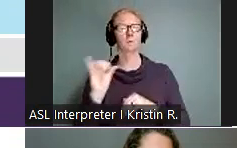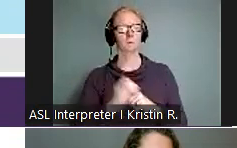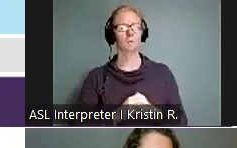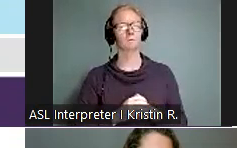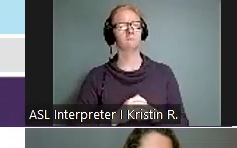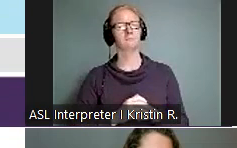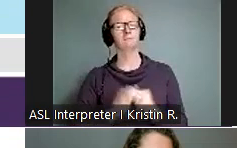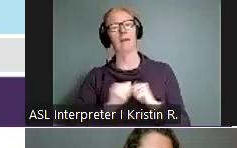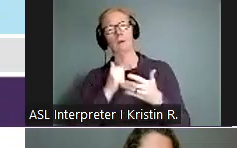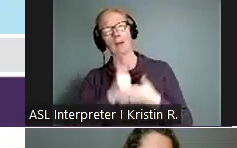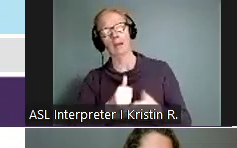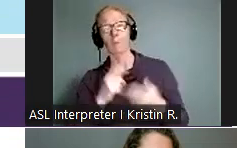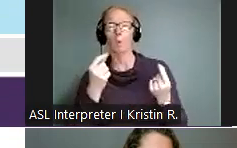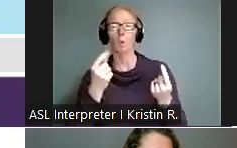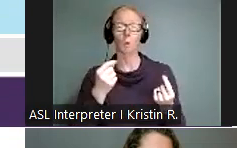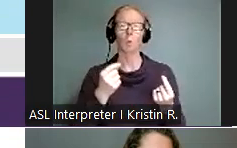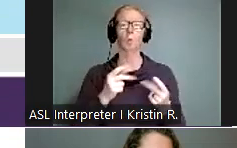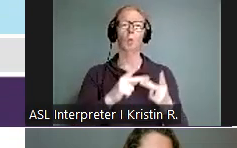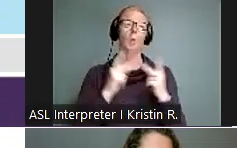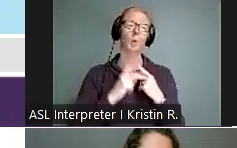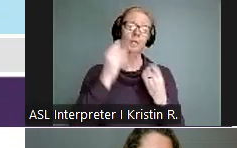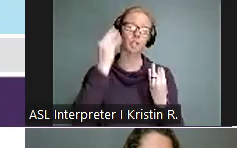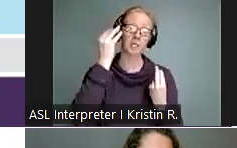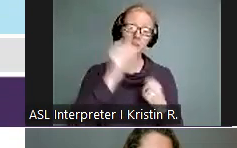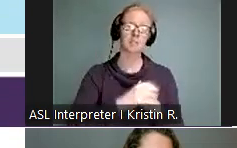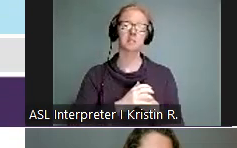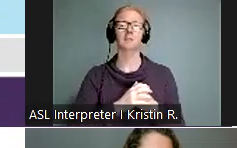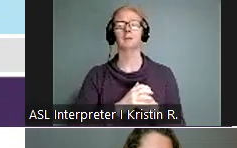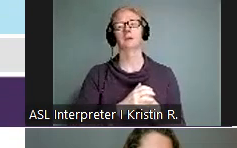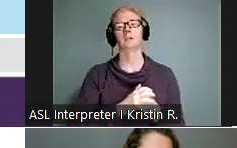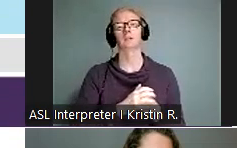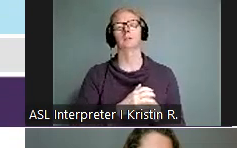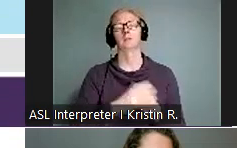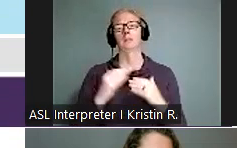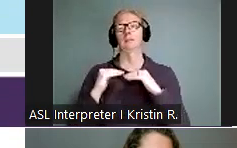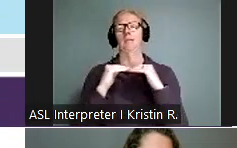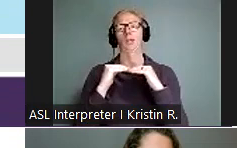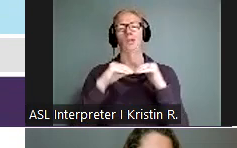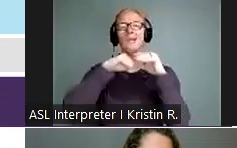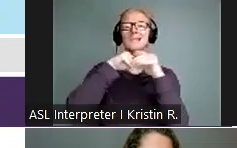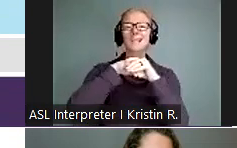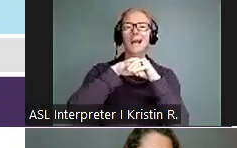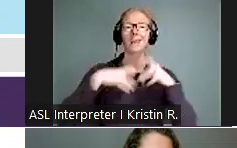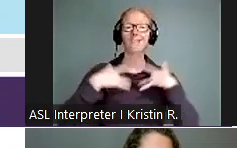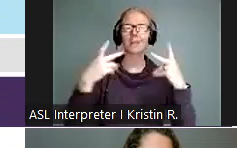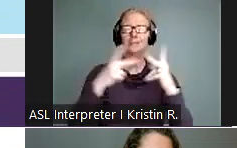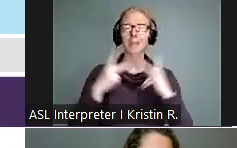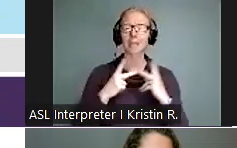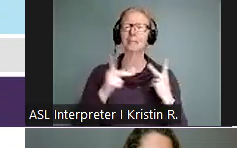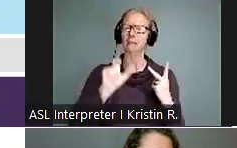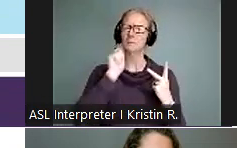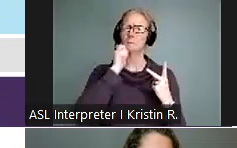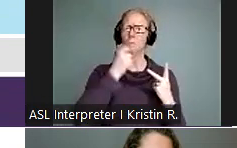do. Location considerations here, considerations for the interior of the event space. I thought it was pretty